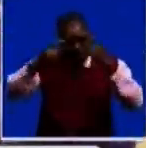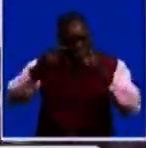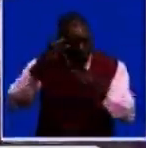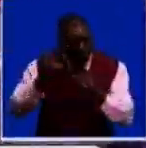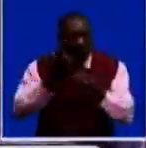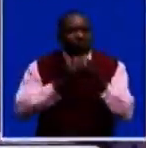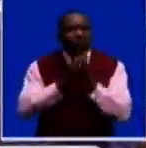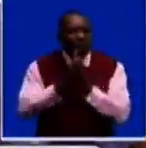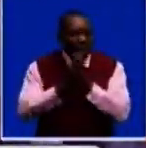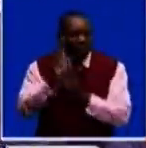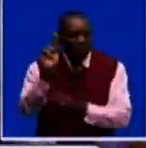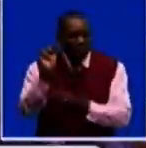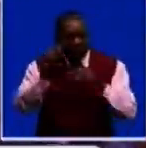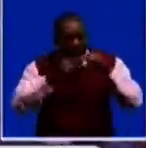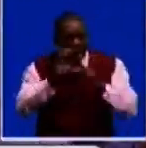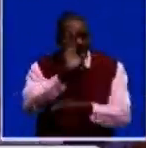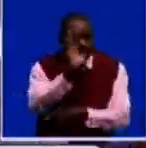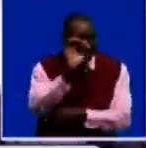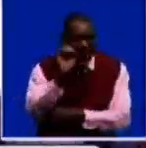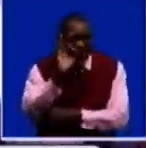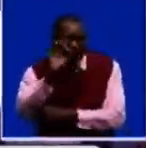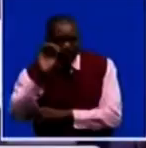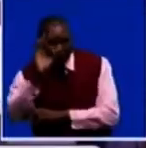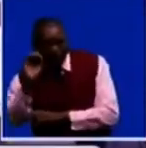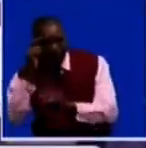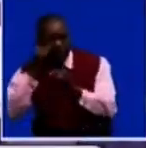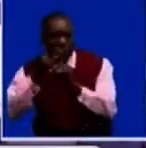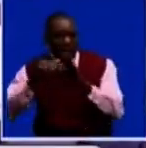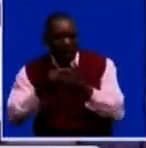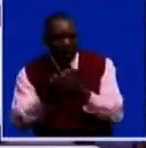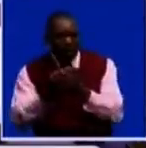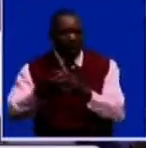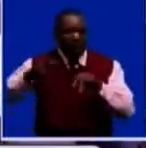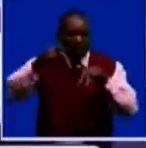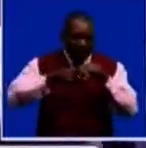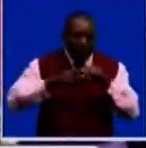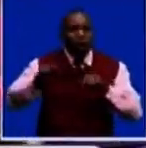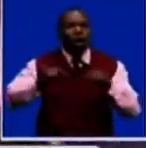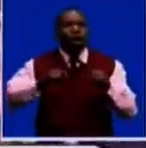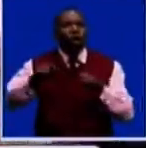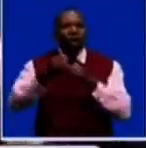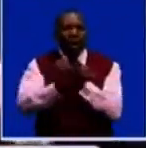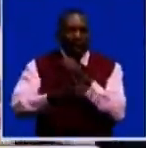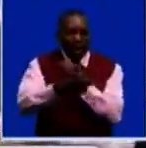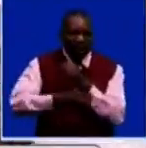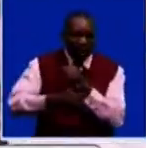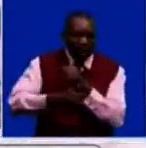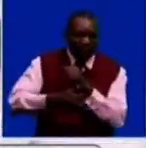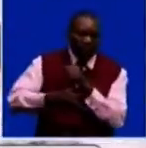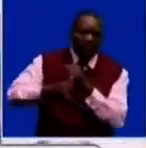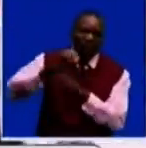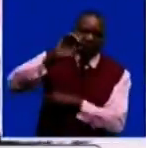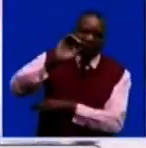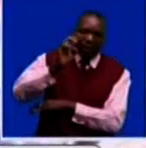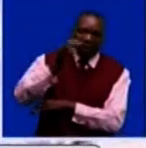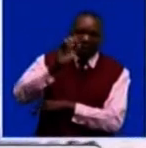desired UNAIDS 90-90-90 goals in controlling HIV in the country. Minister of Health